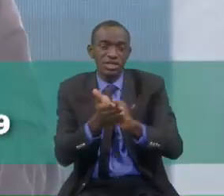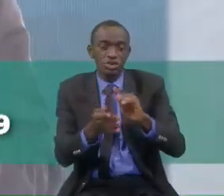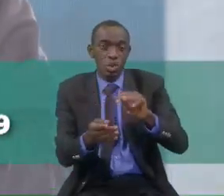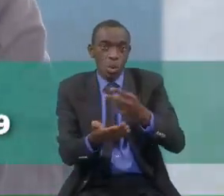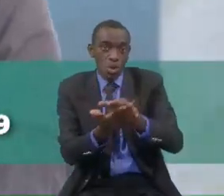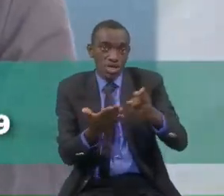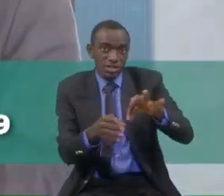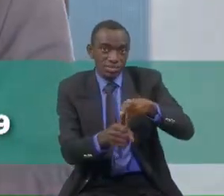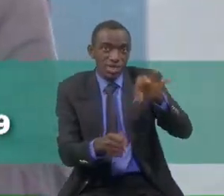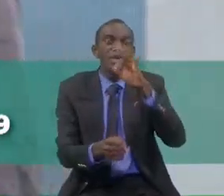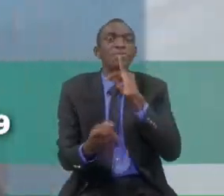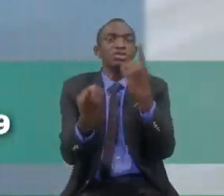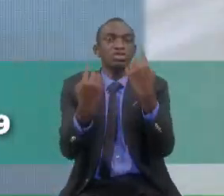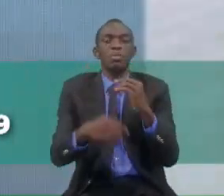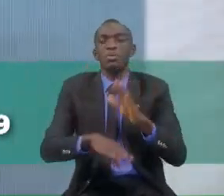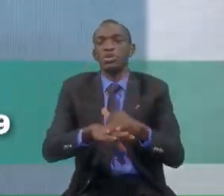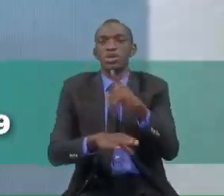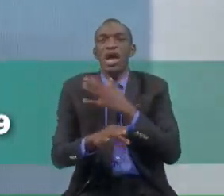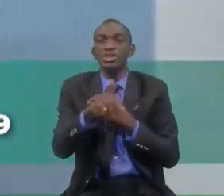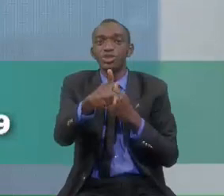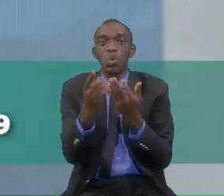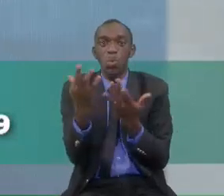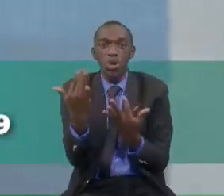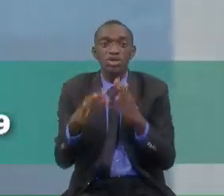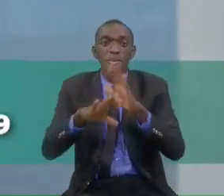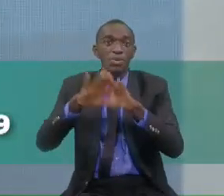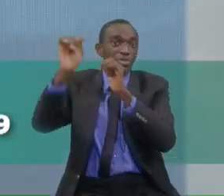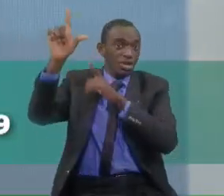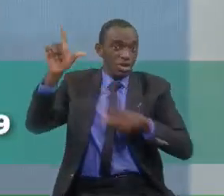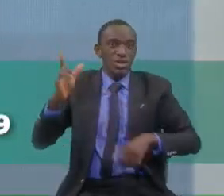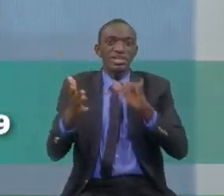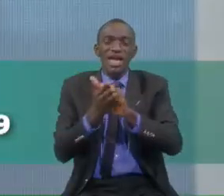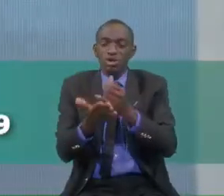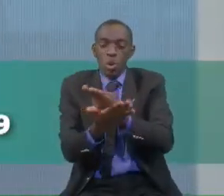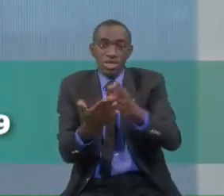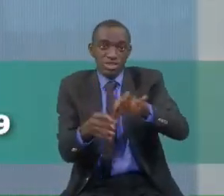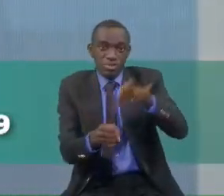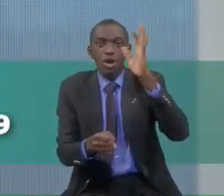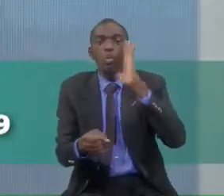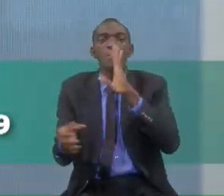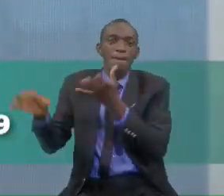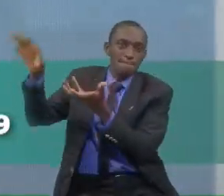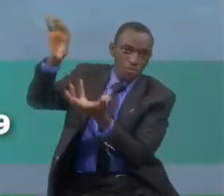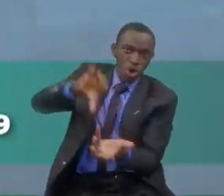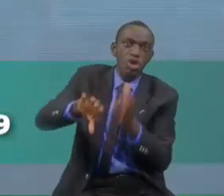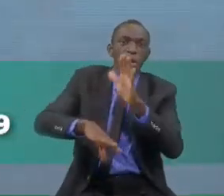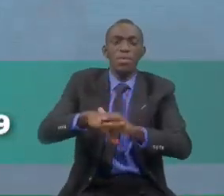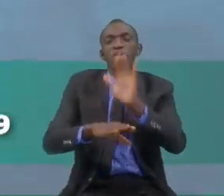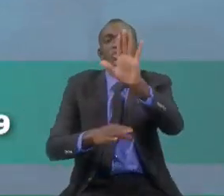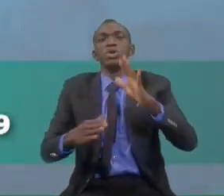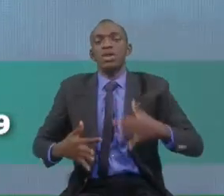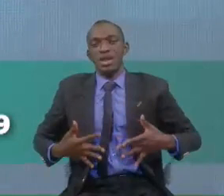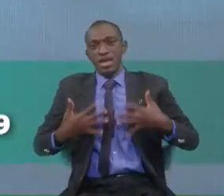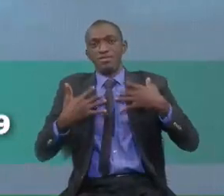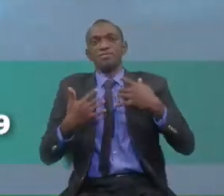upon the Lord, that Holy Spirit will be poured upon your life. Look at verse 18. In